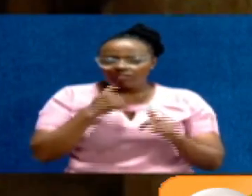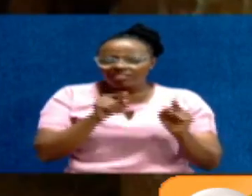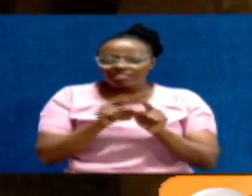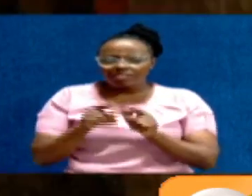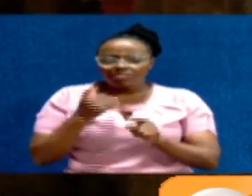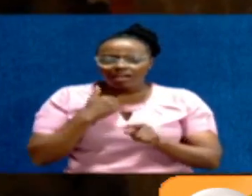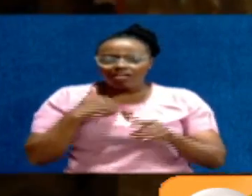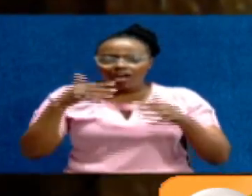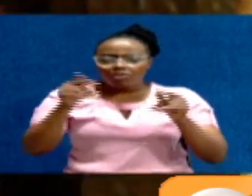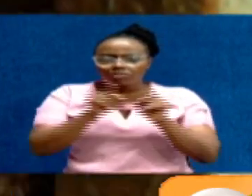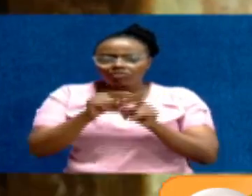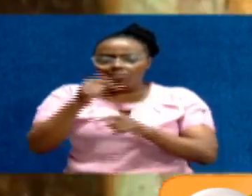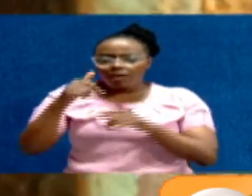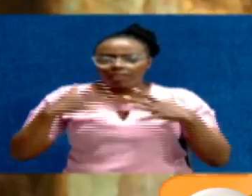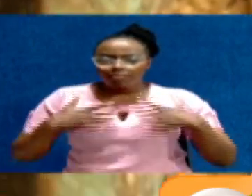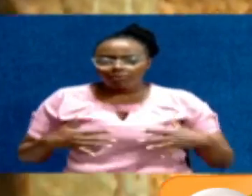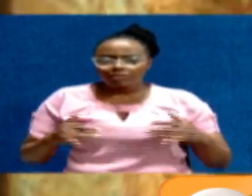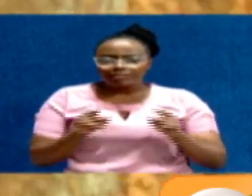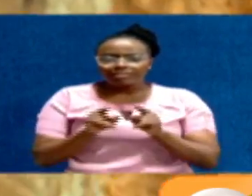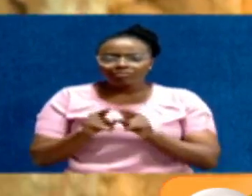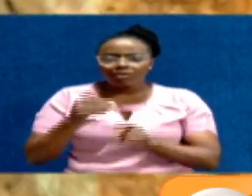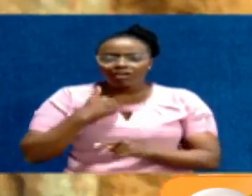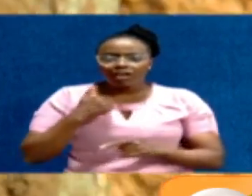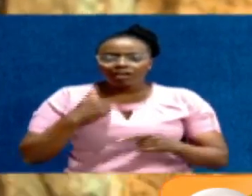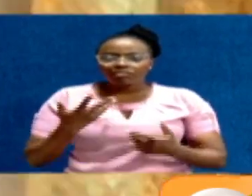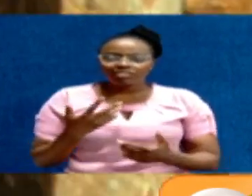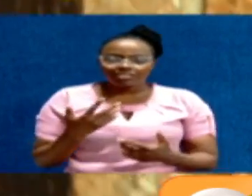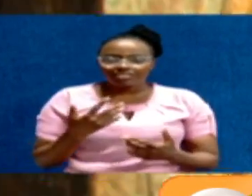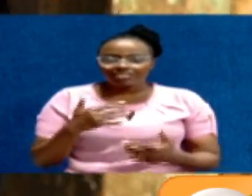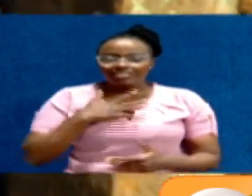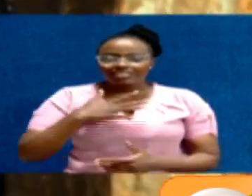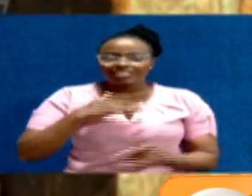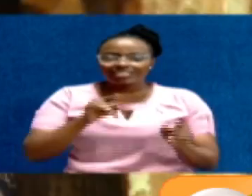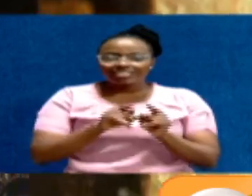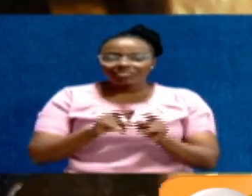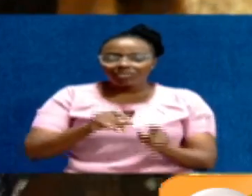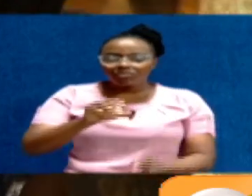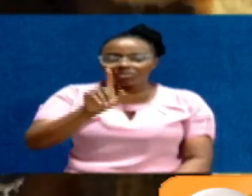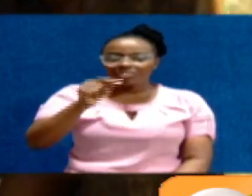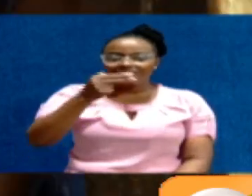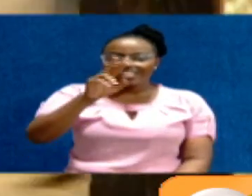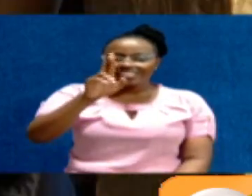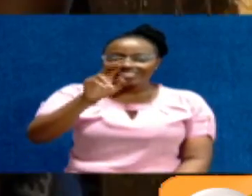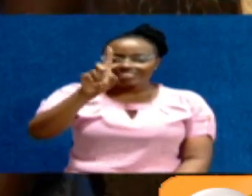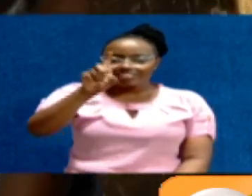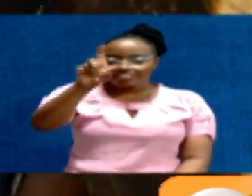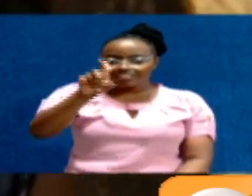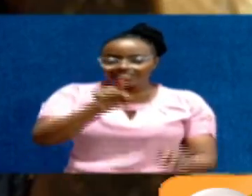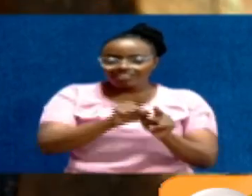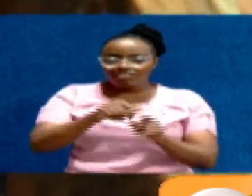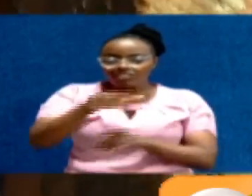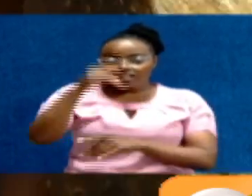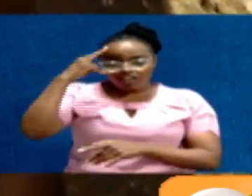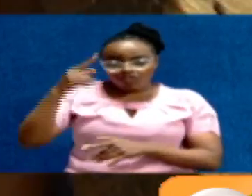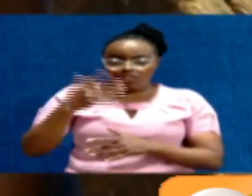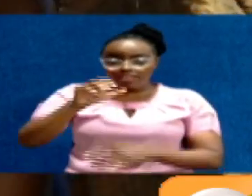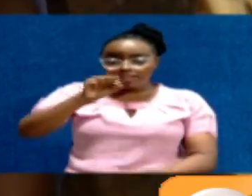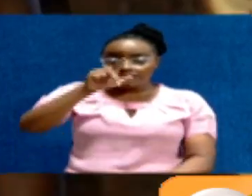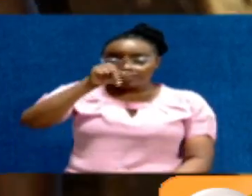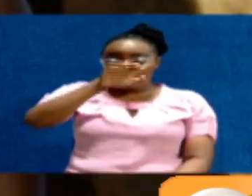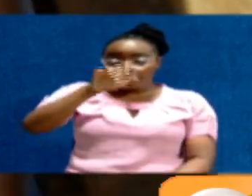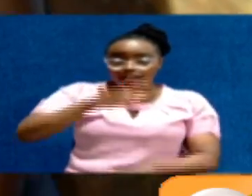homogeneous spread from other organs, often the lungs. The lower thoracic and upper lumbar vertebrae areas of the spine are